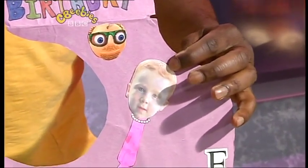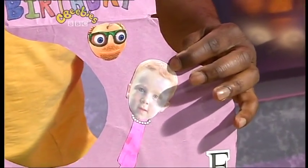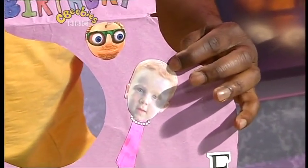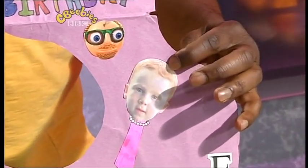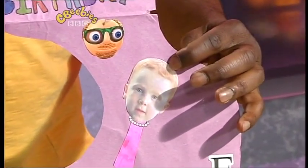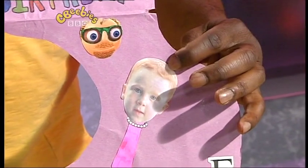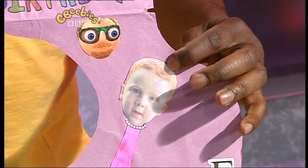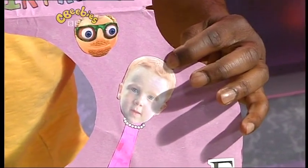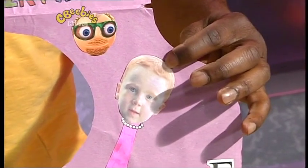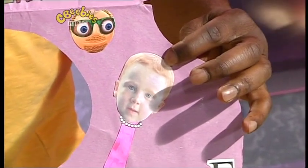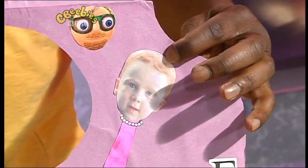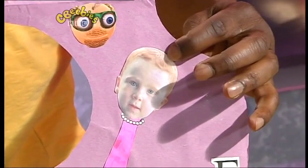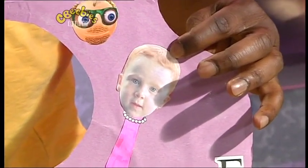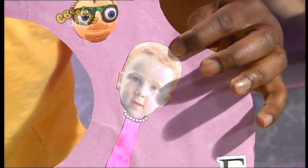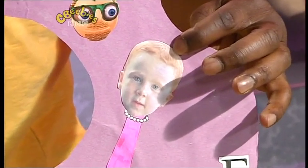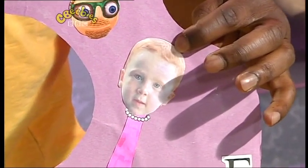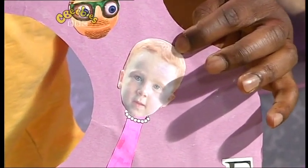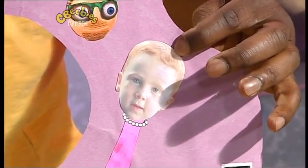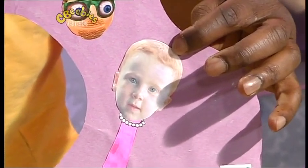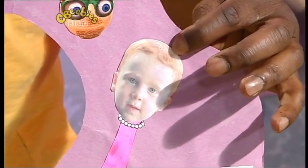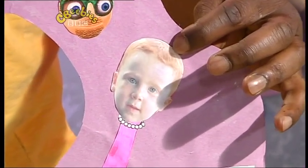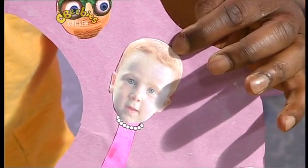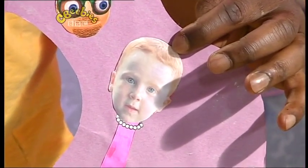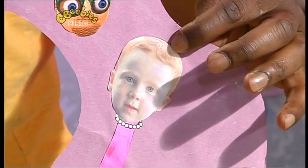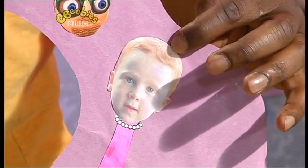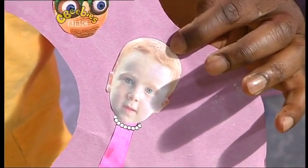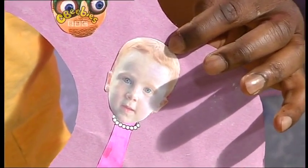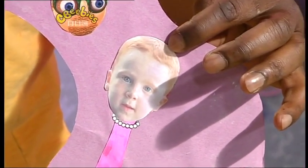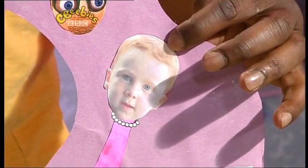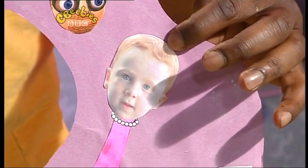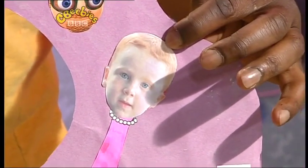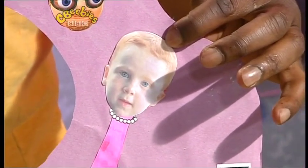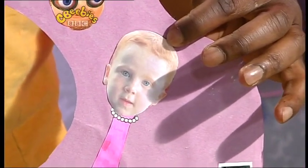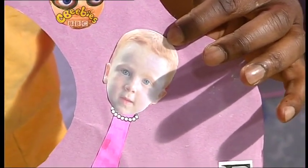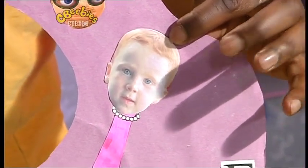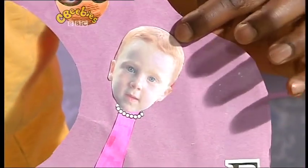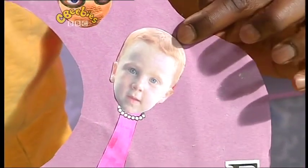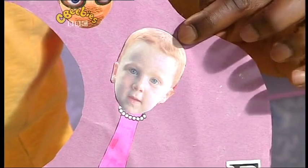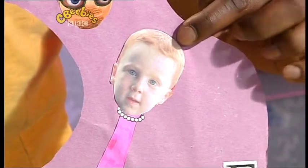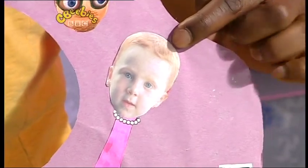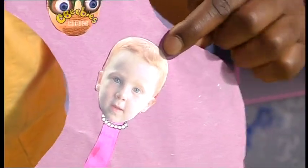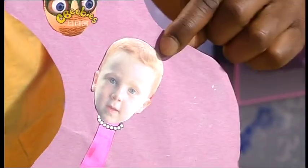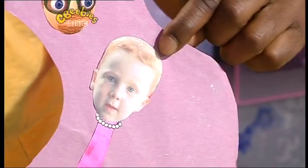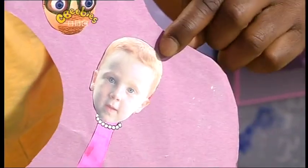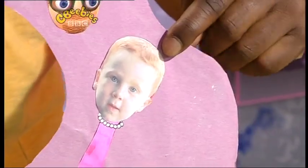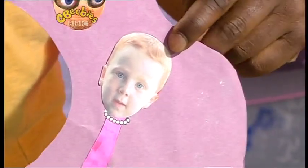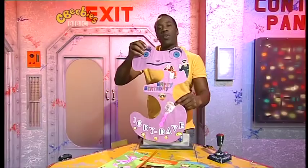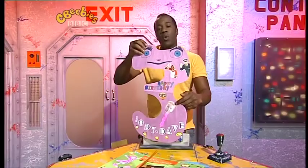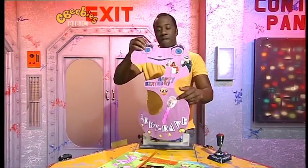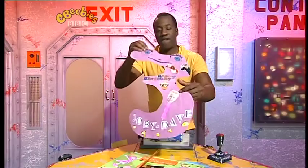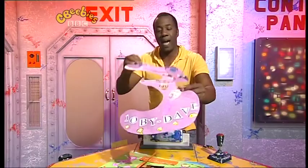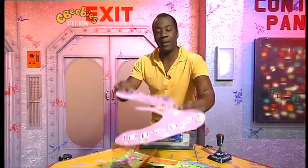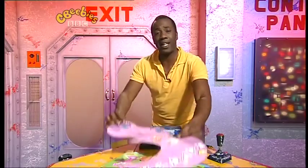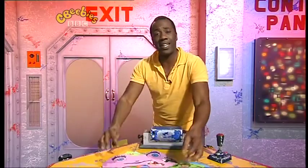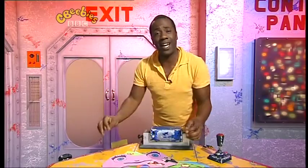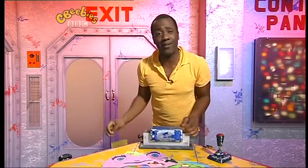And it's you, Joby. Happy birthday to you. You're three today. Lots of love from Mummy and Daddy, Anastasia, your sister, and all the rest of your